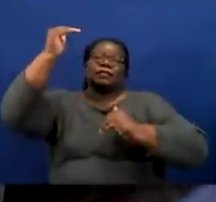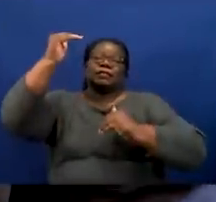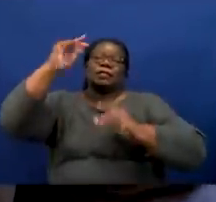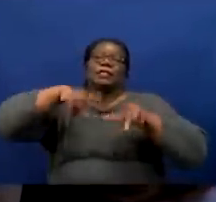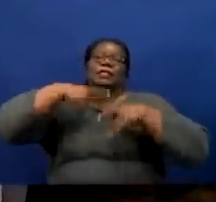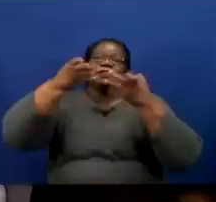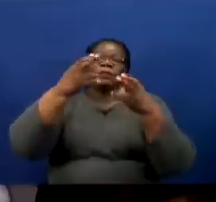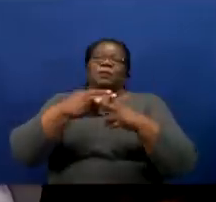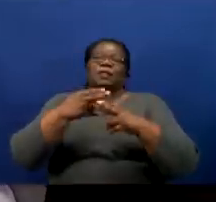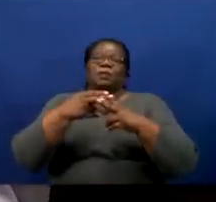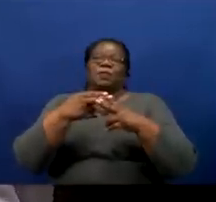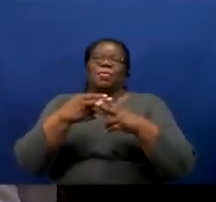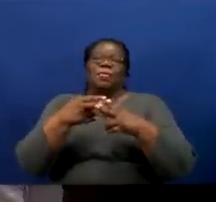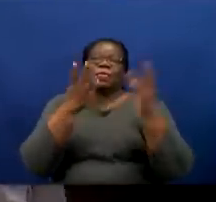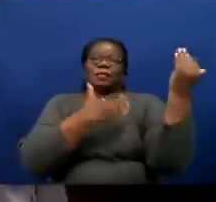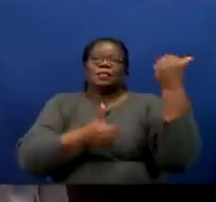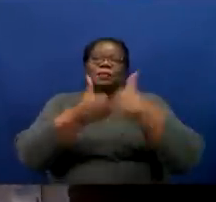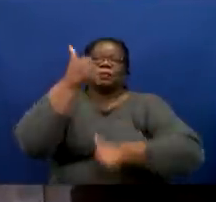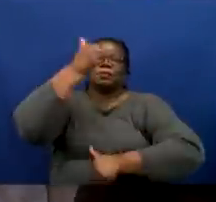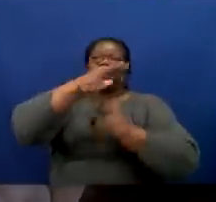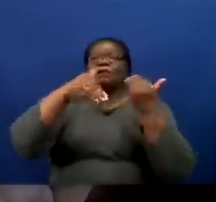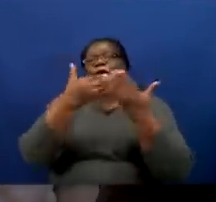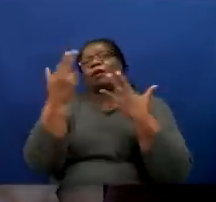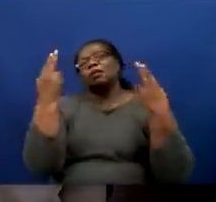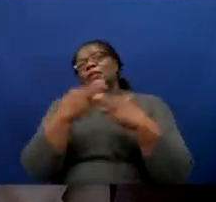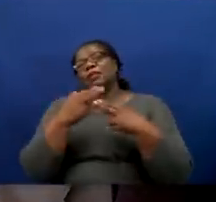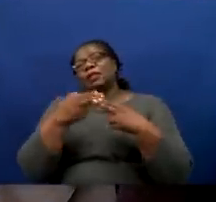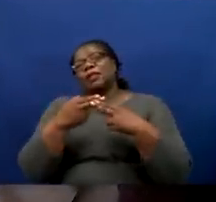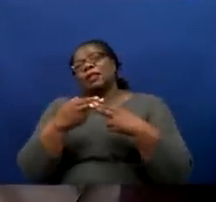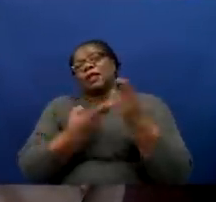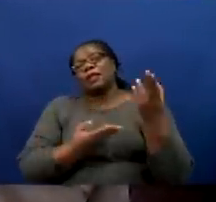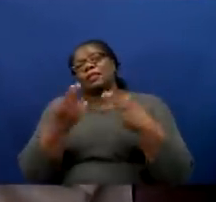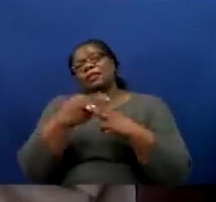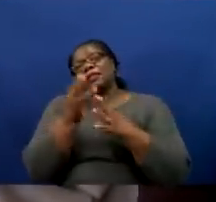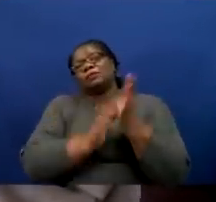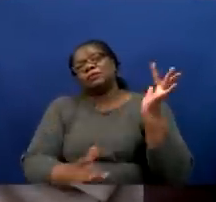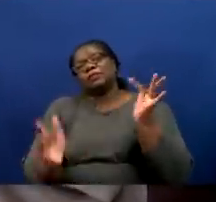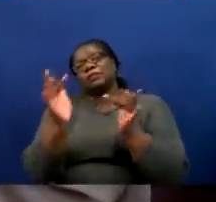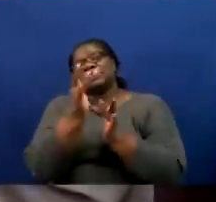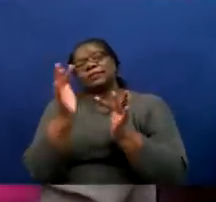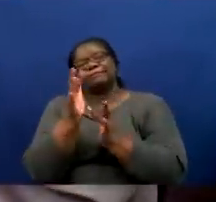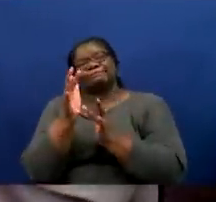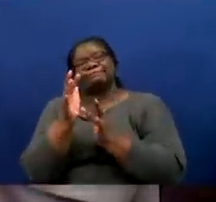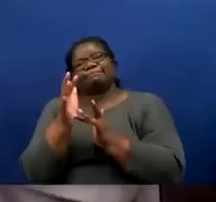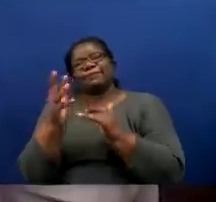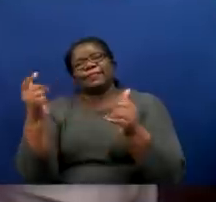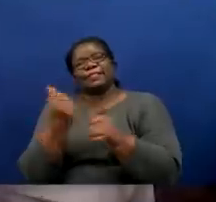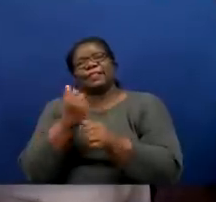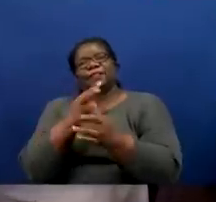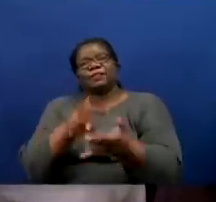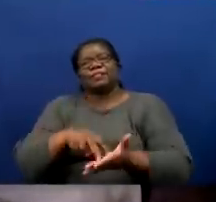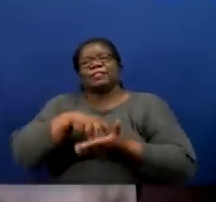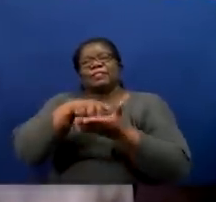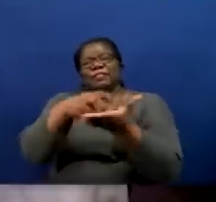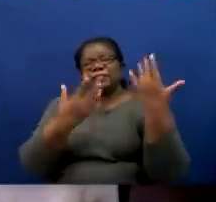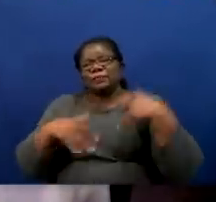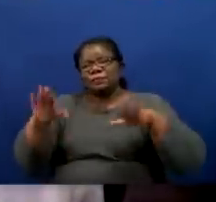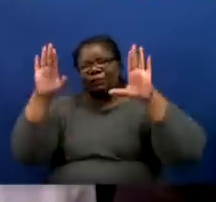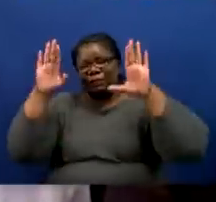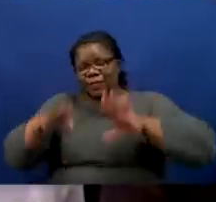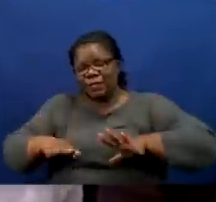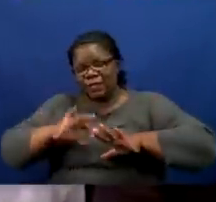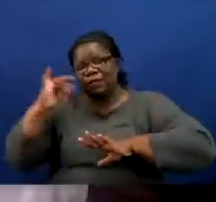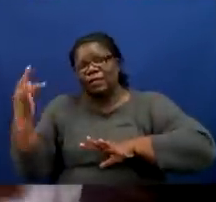given him a name that's above every name, that at the name of Jesus, every knee should bow and